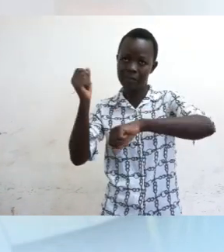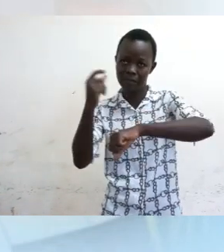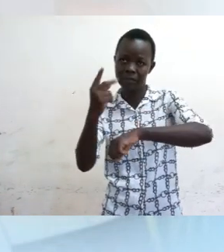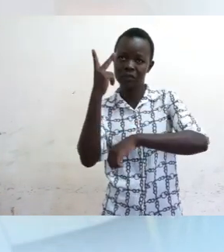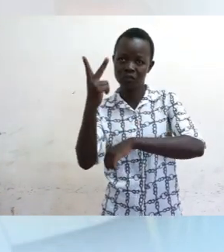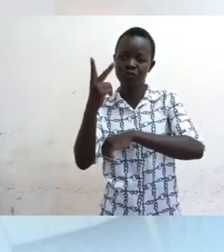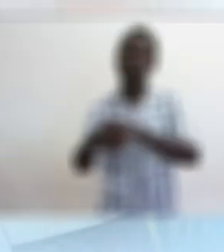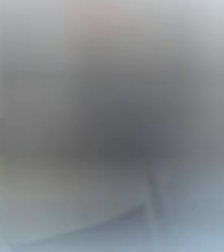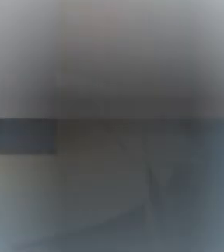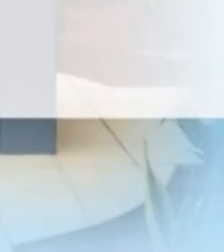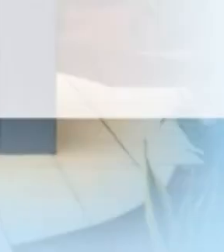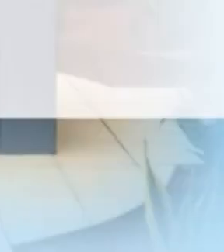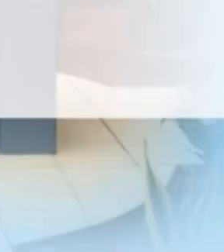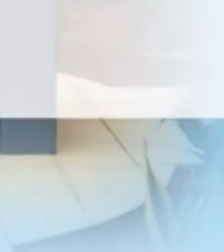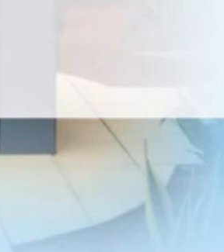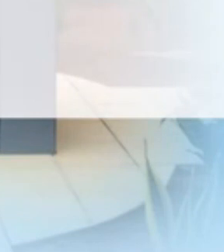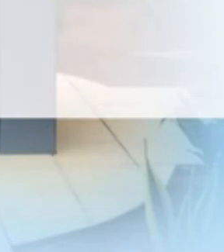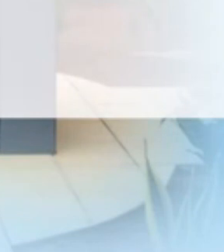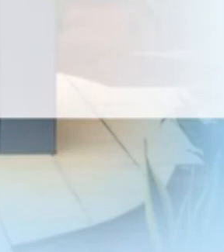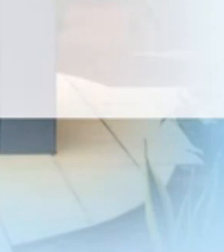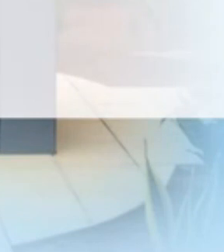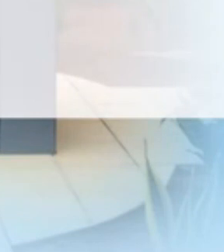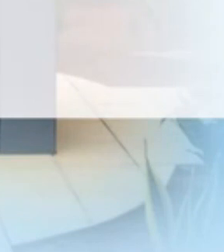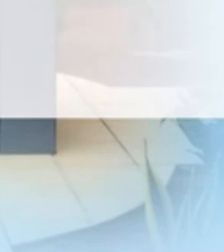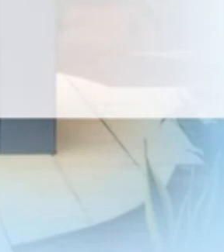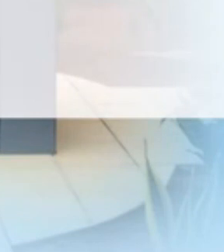and timeline is 2 months.